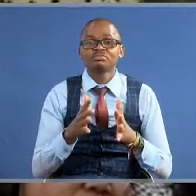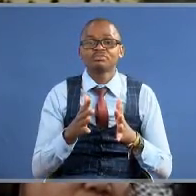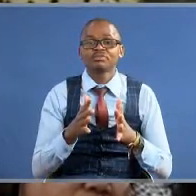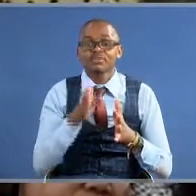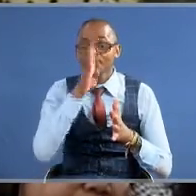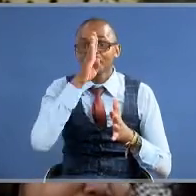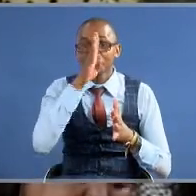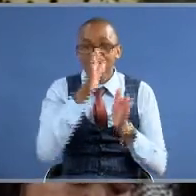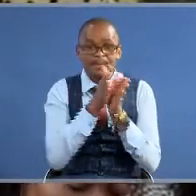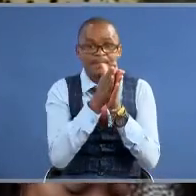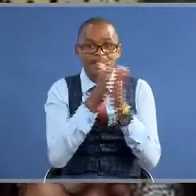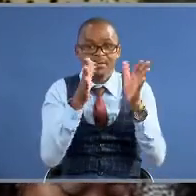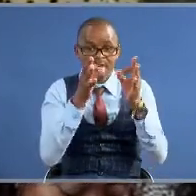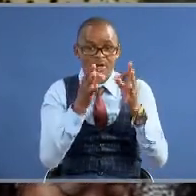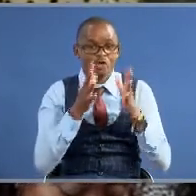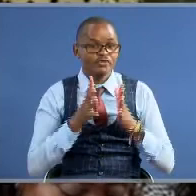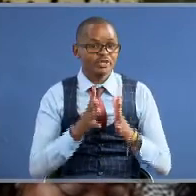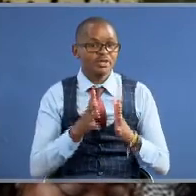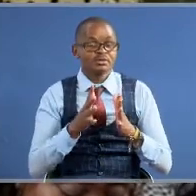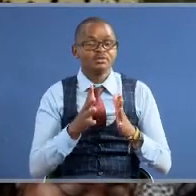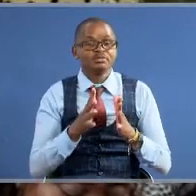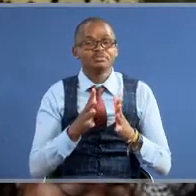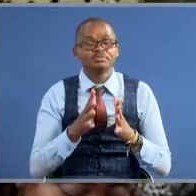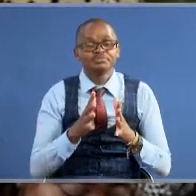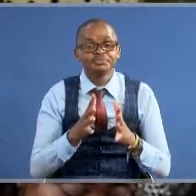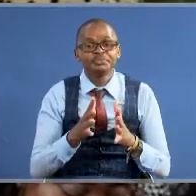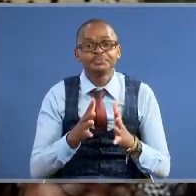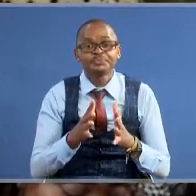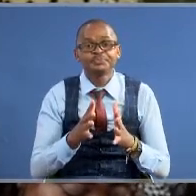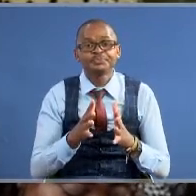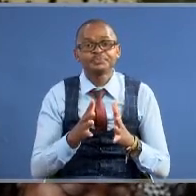being public officers,